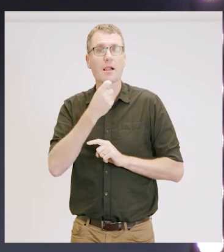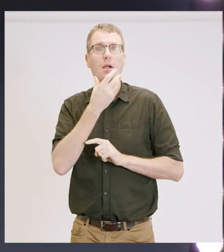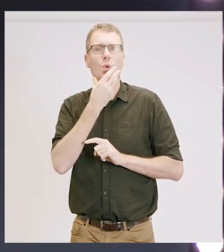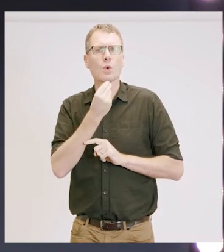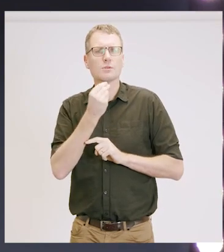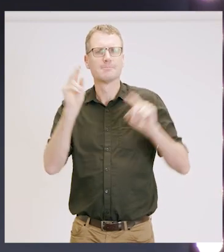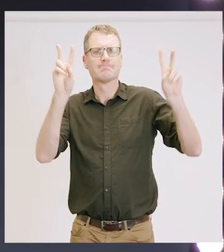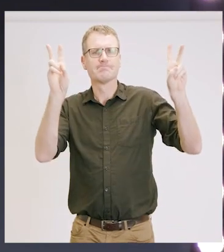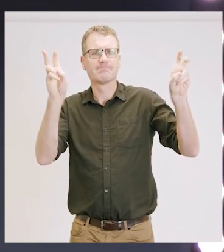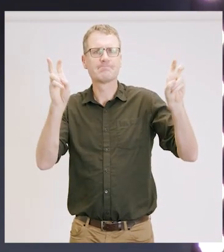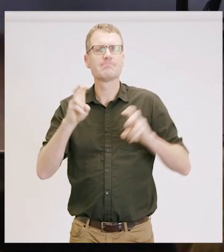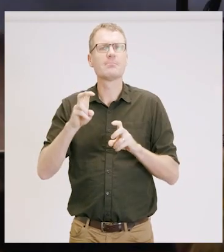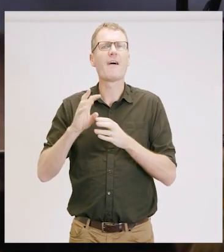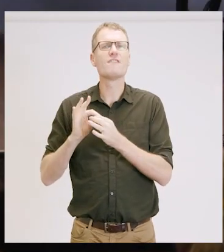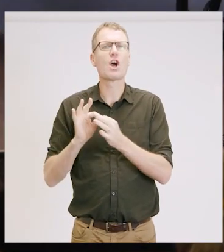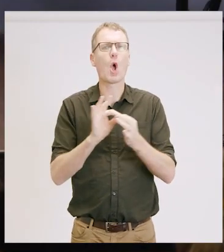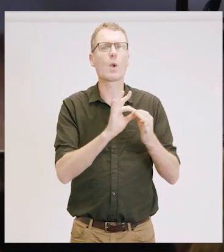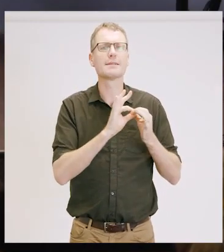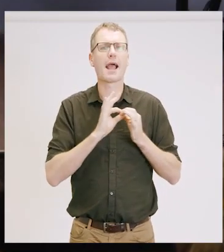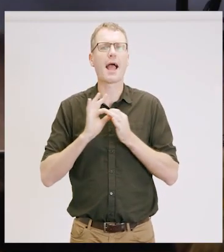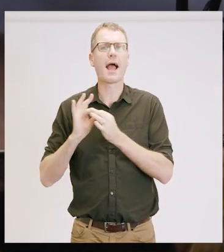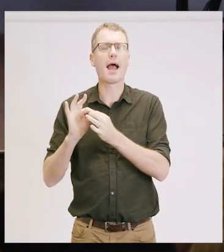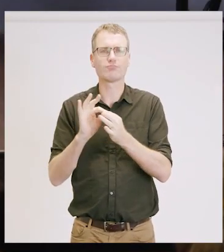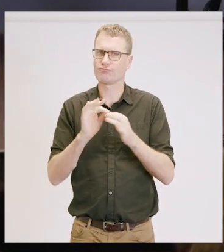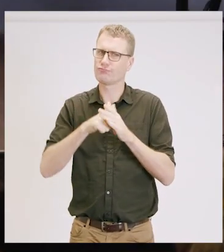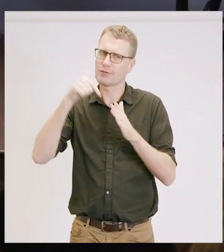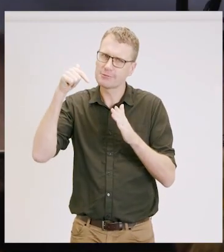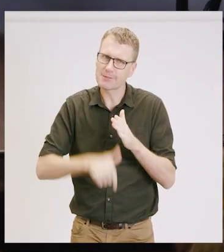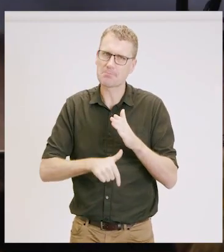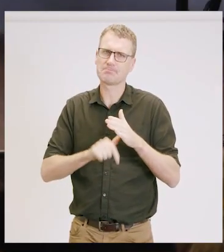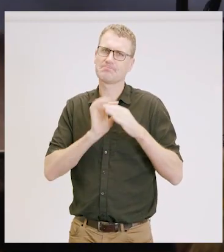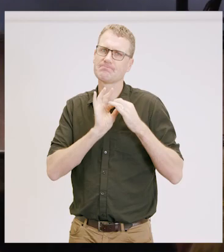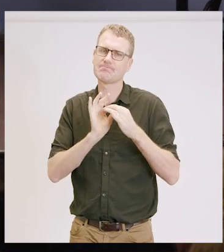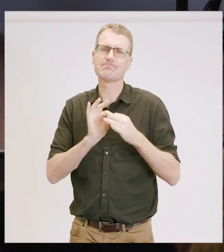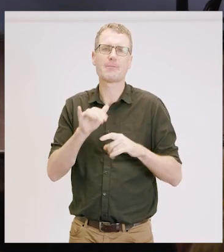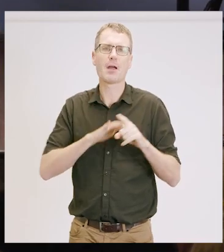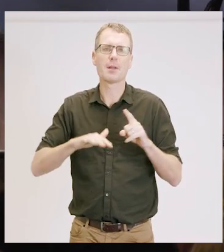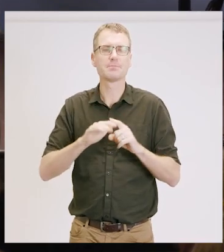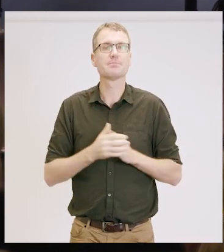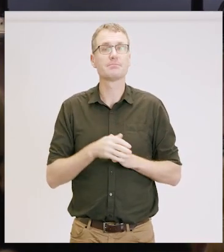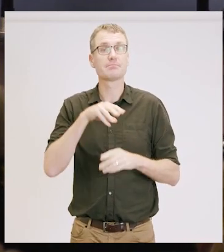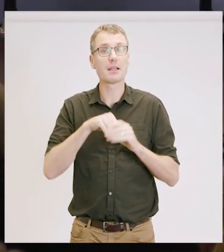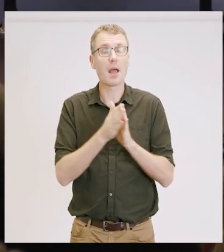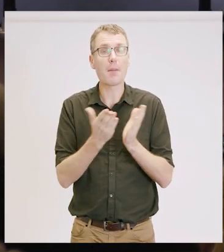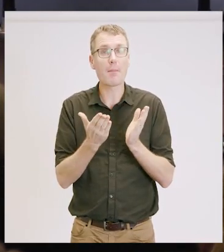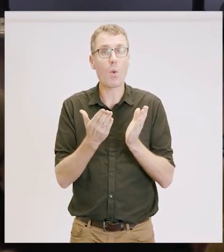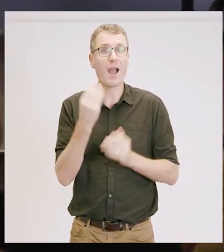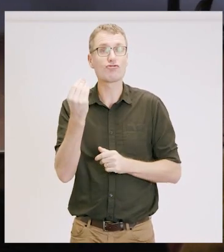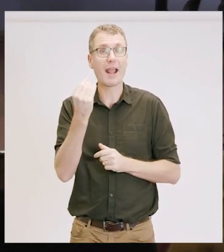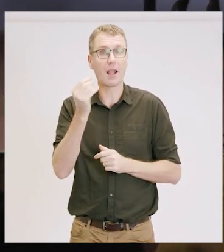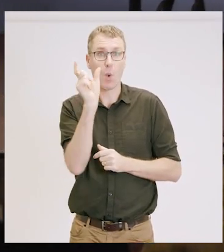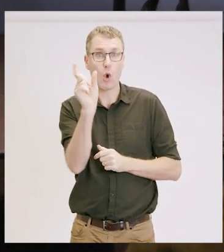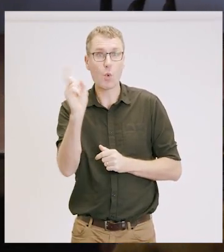very biblical concept. In the Bible, the Greek word that is used is koinonia. And once again, there is